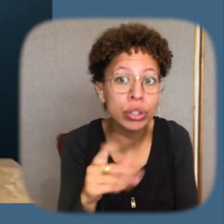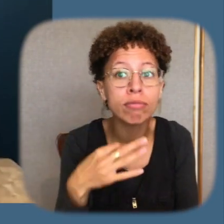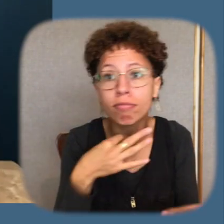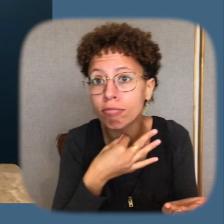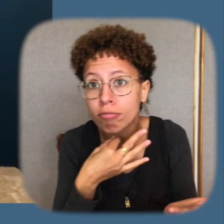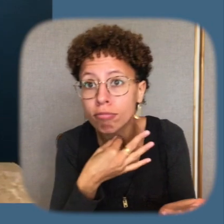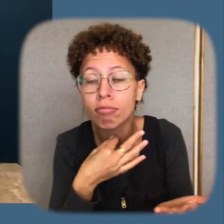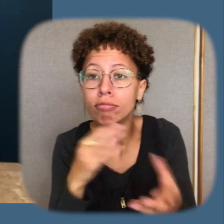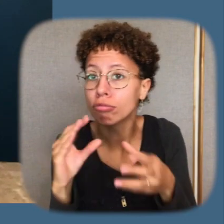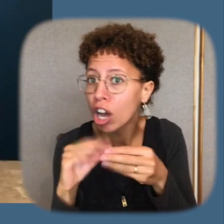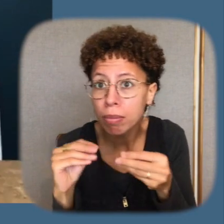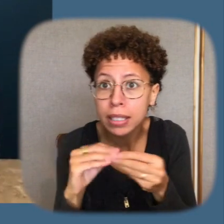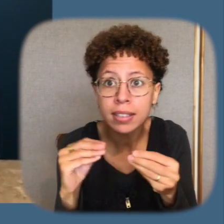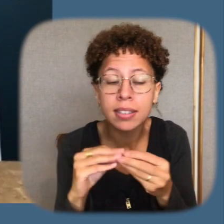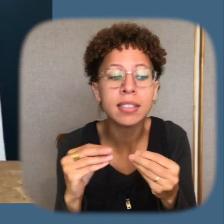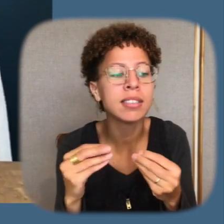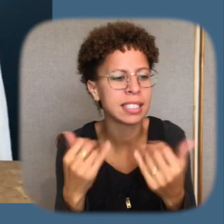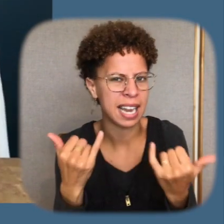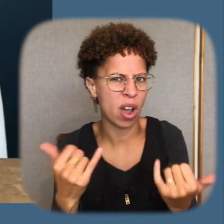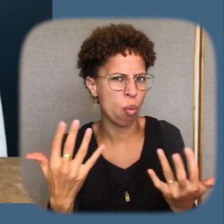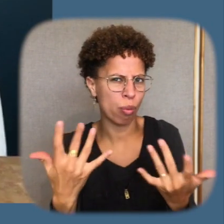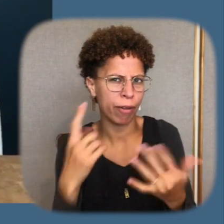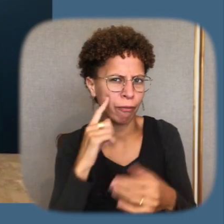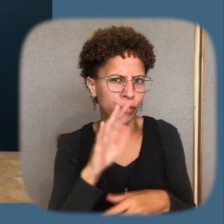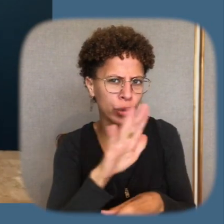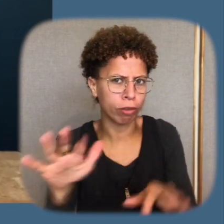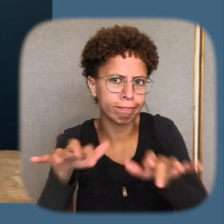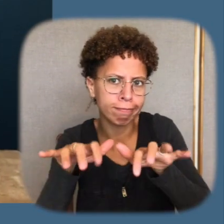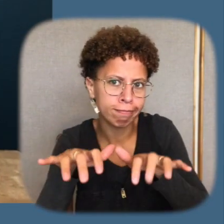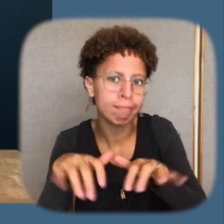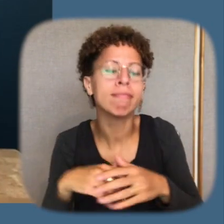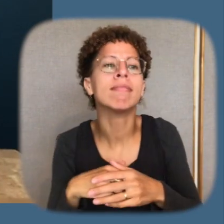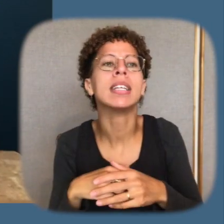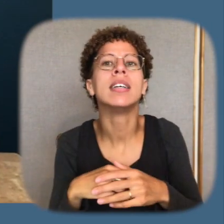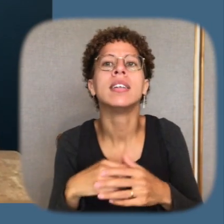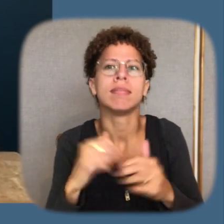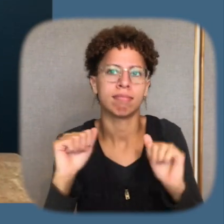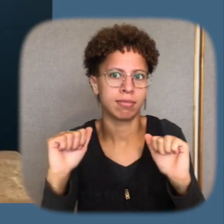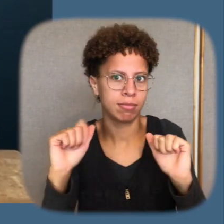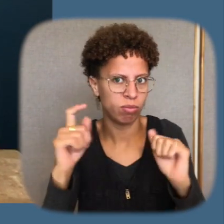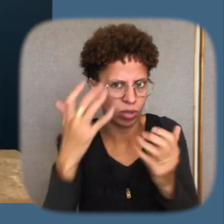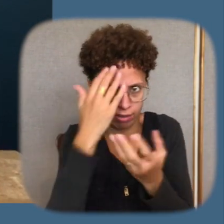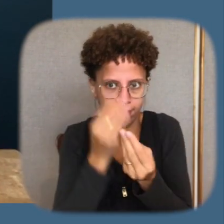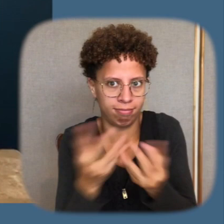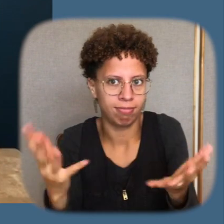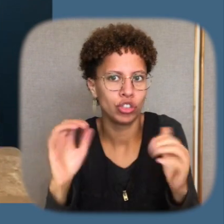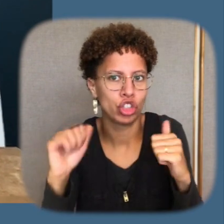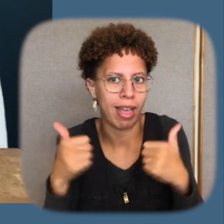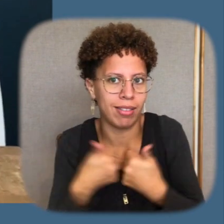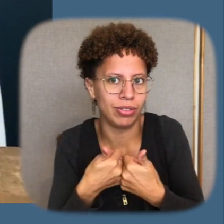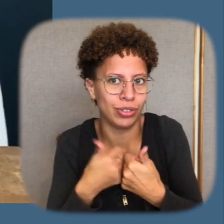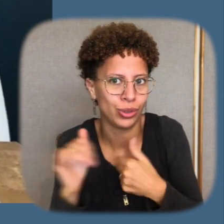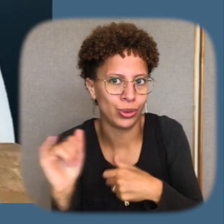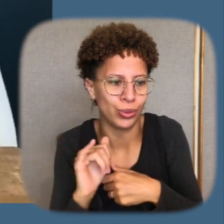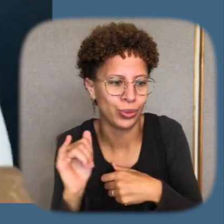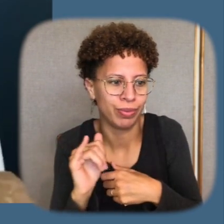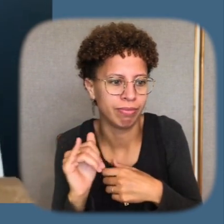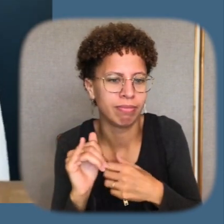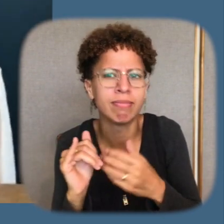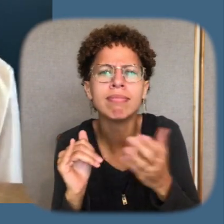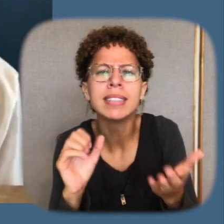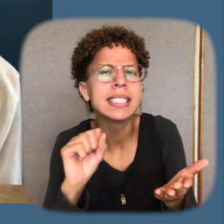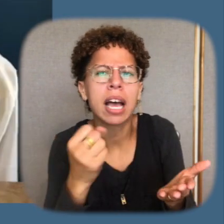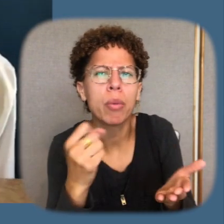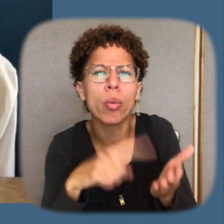waiting for any questions or comments, we do have a challenge for everybody. Simon, what